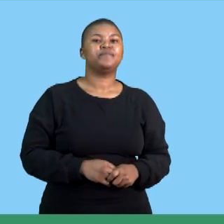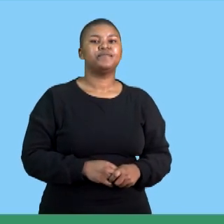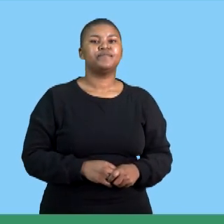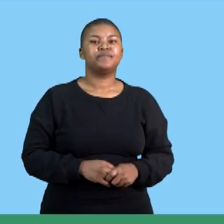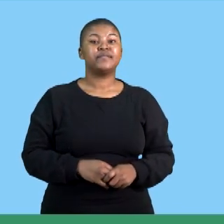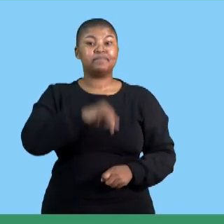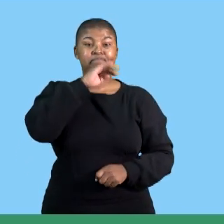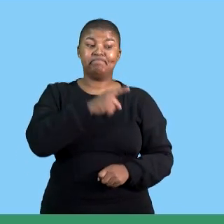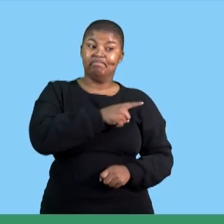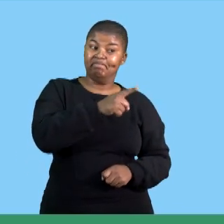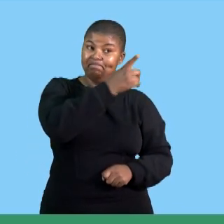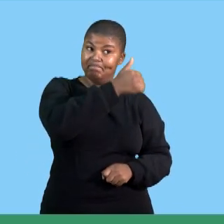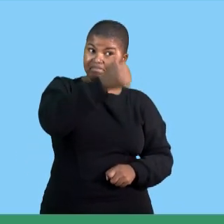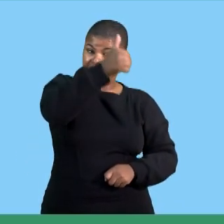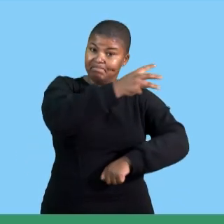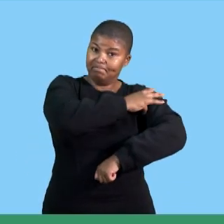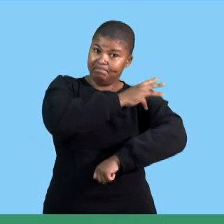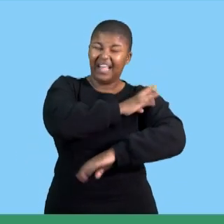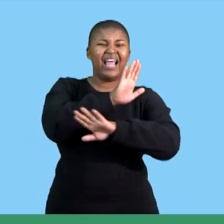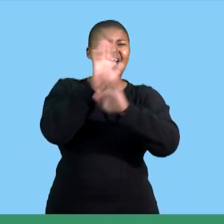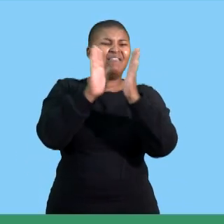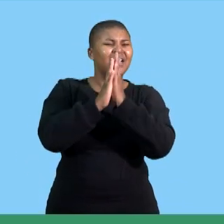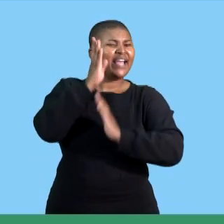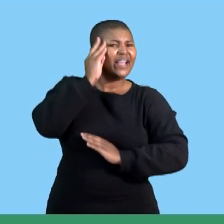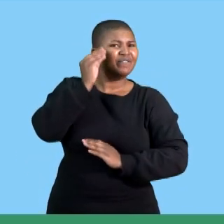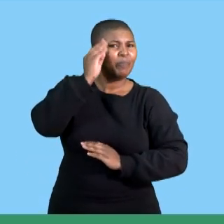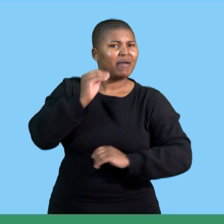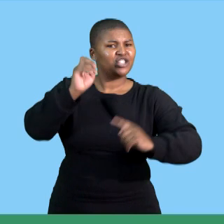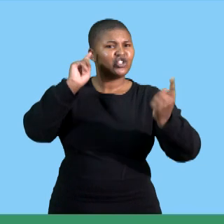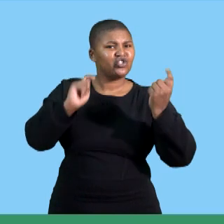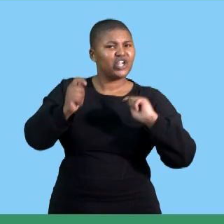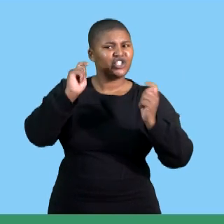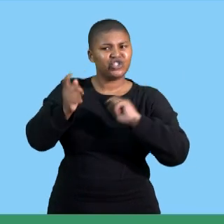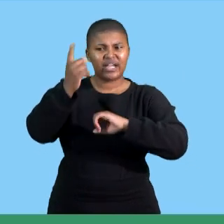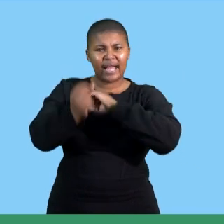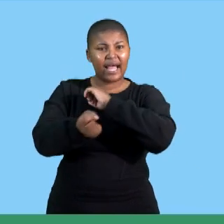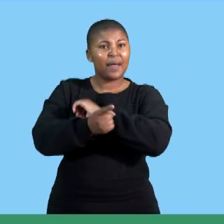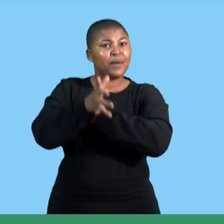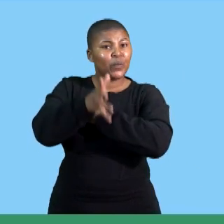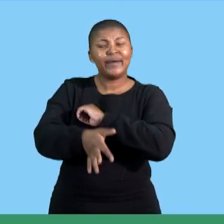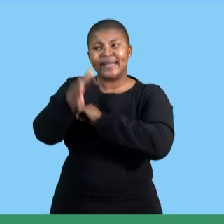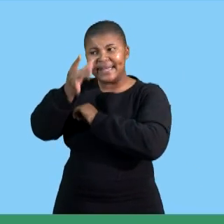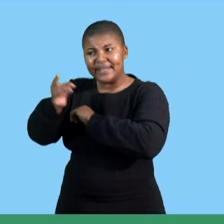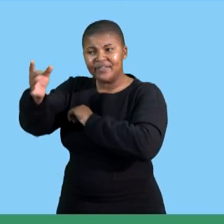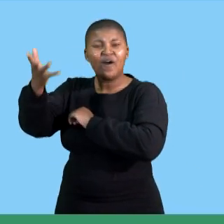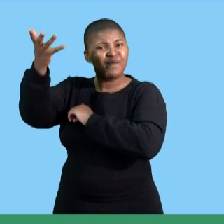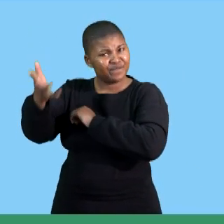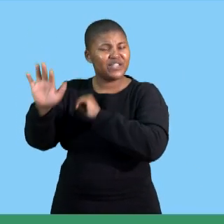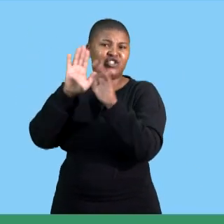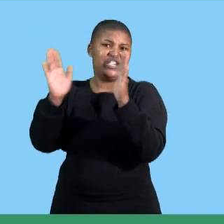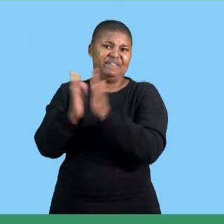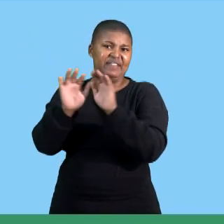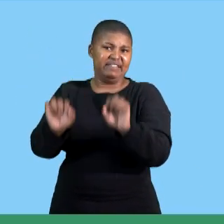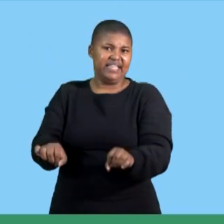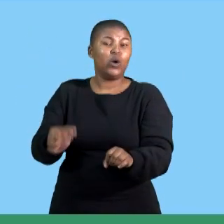to disclose all information that are leading to the change, and then they communicated that information with their